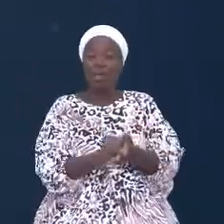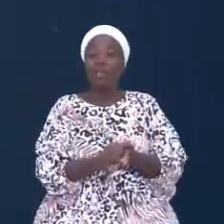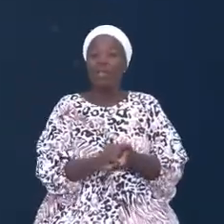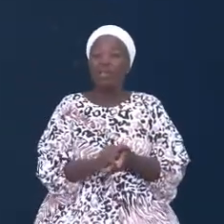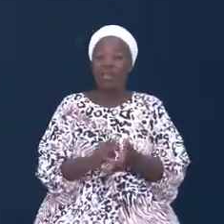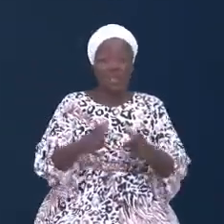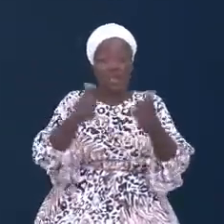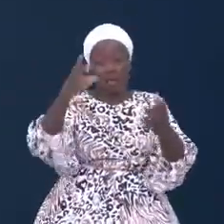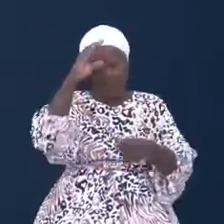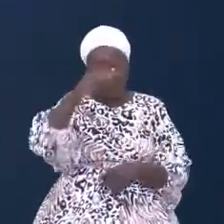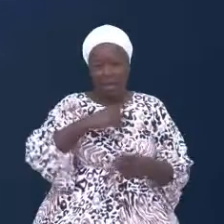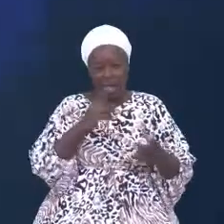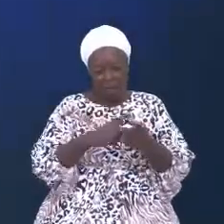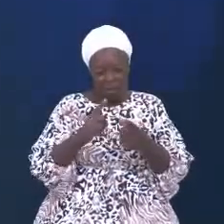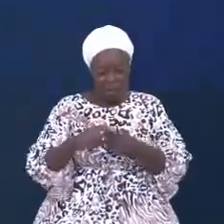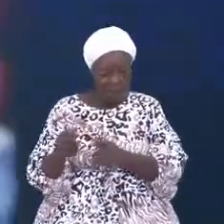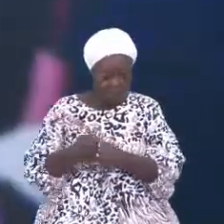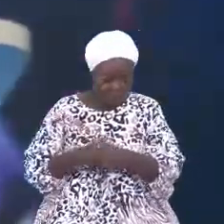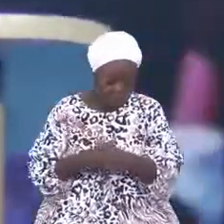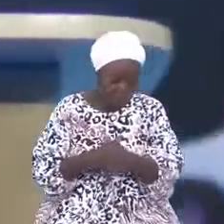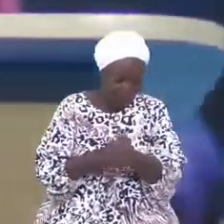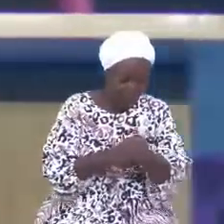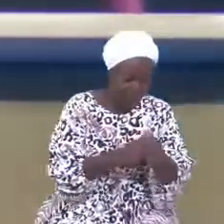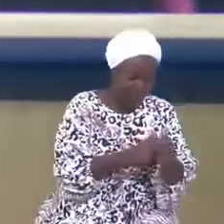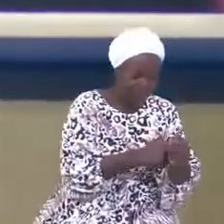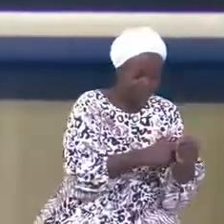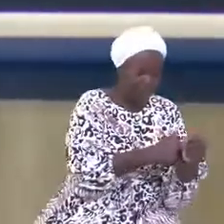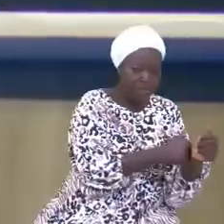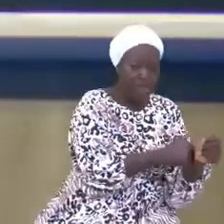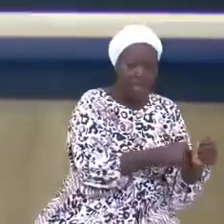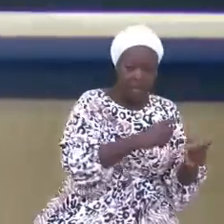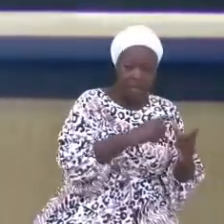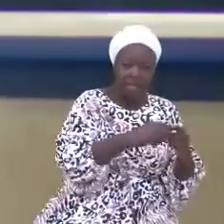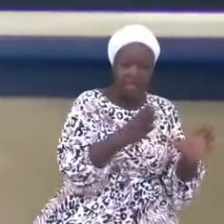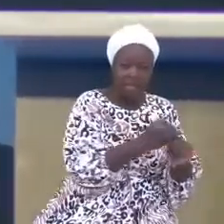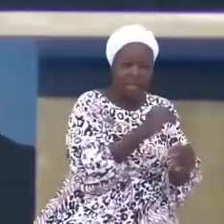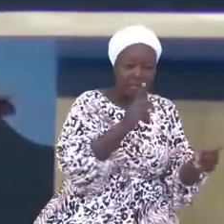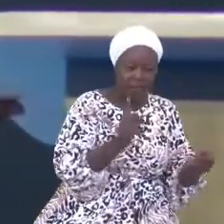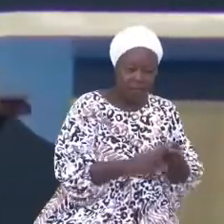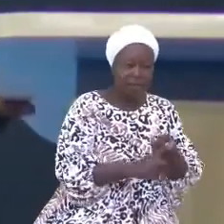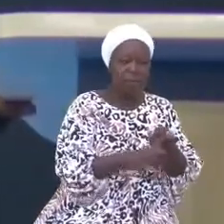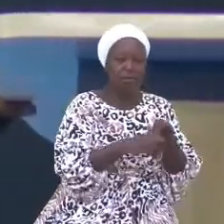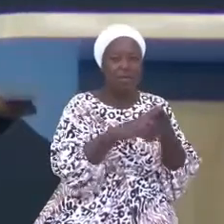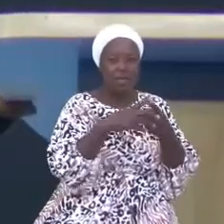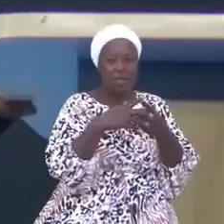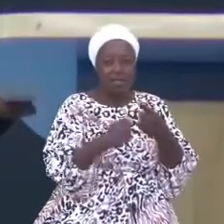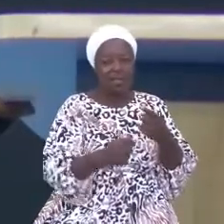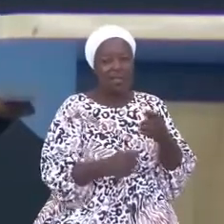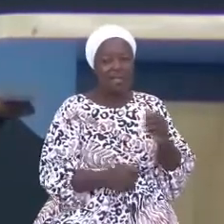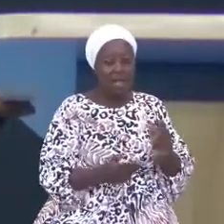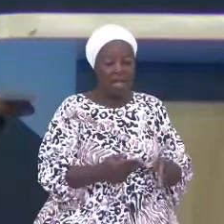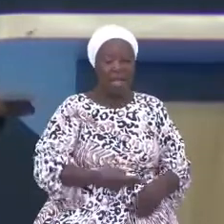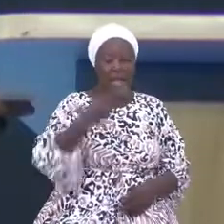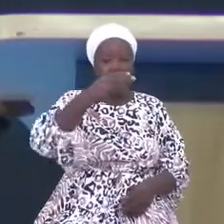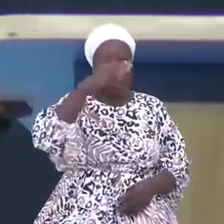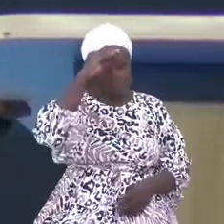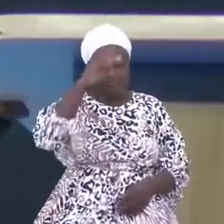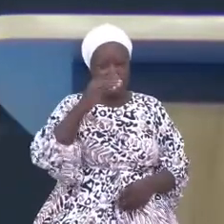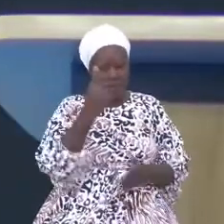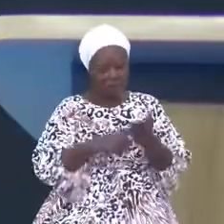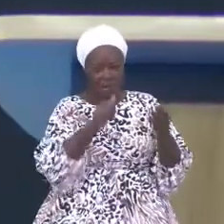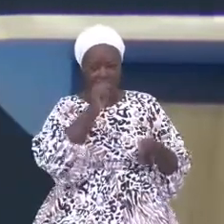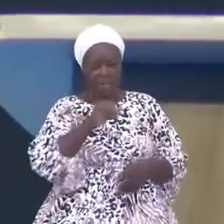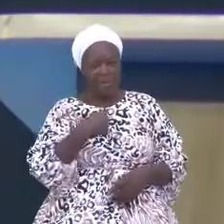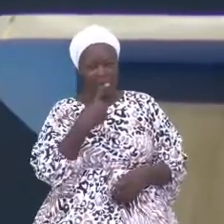Honorable. And then he will follow him and get to the high man. What am I telling